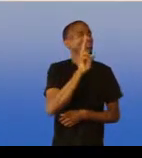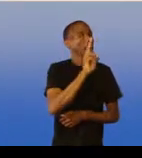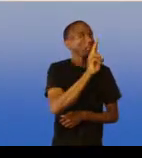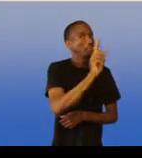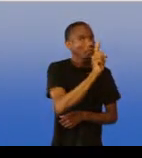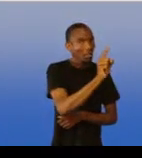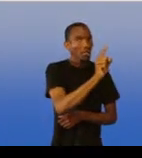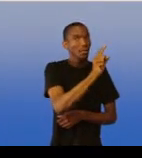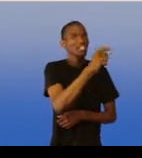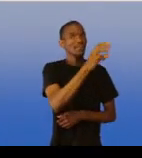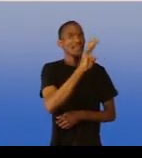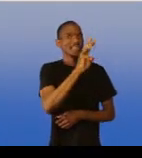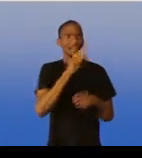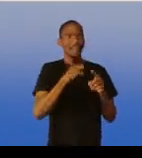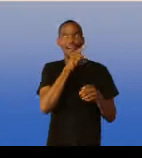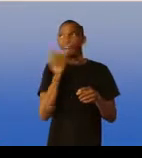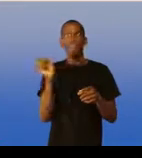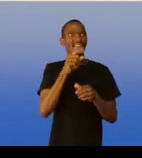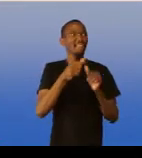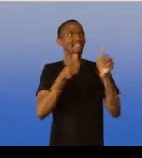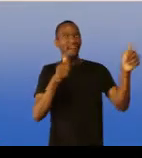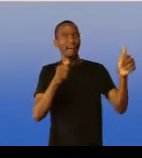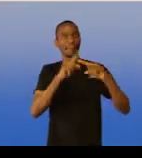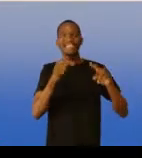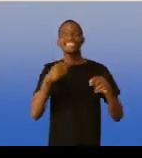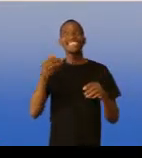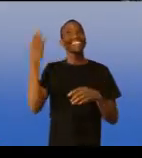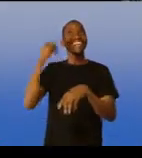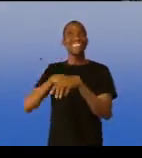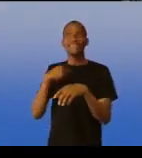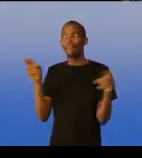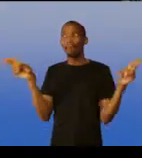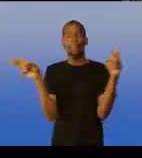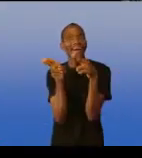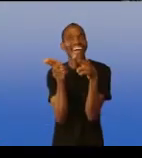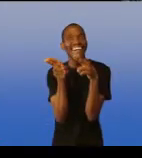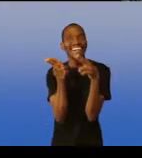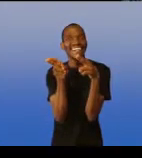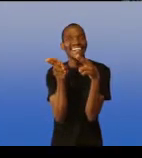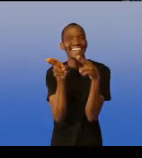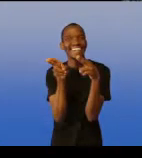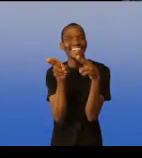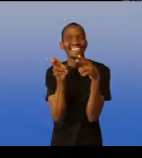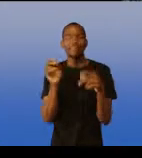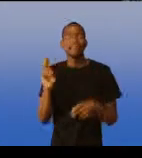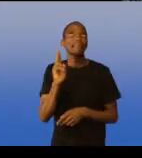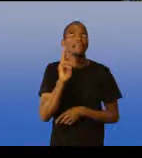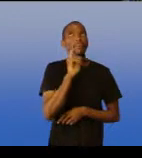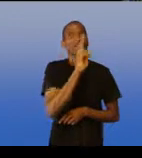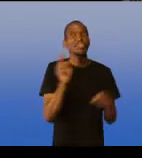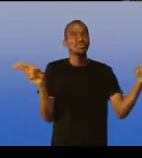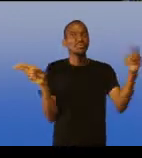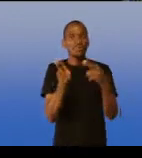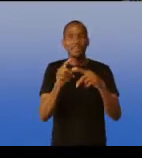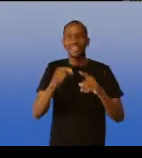was very short, but it's a long journey. Our relationship began from there, and then since that time, I